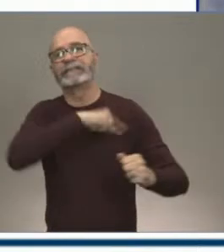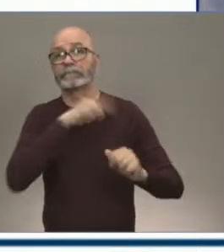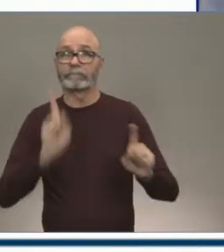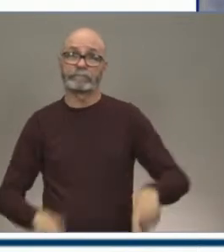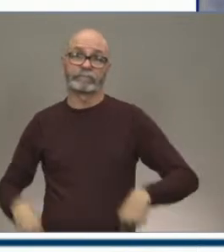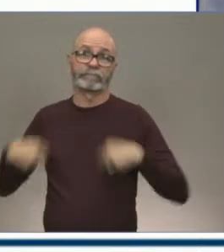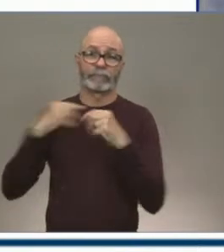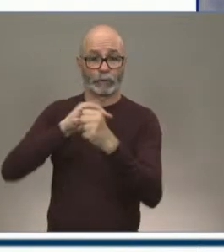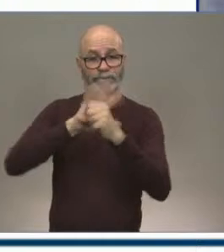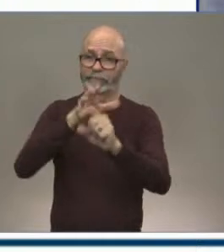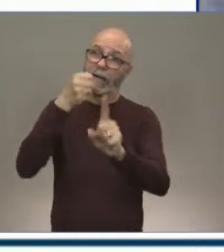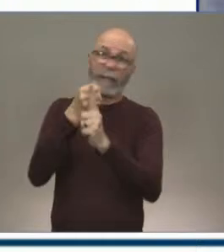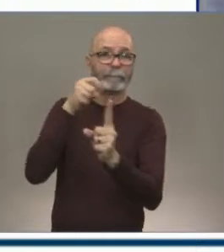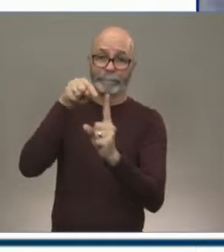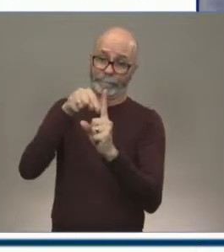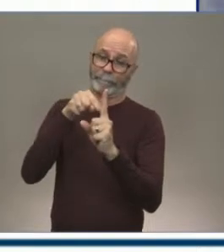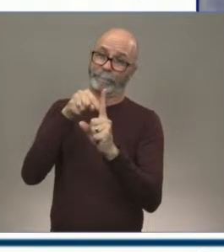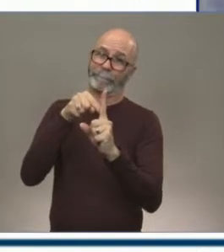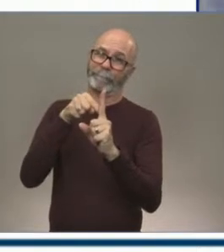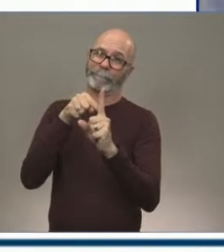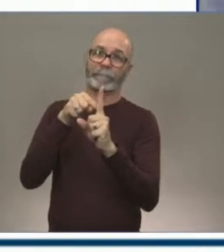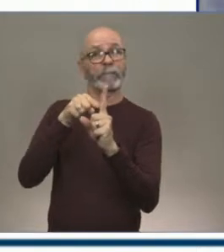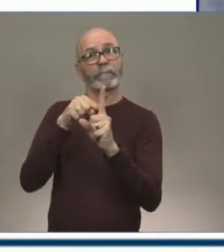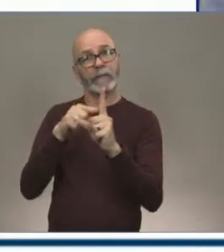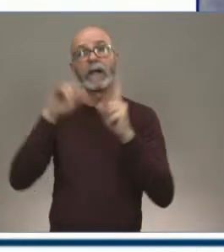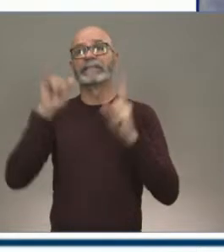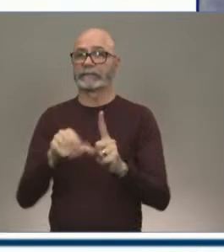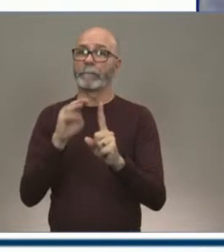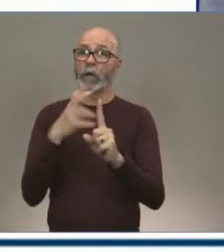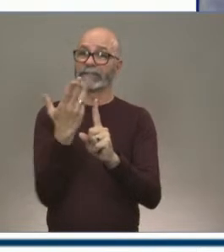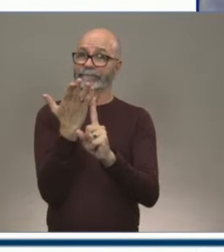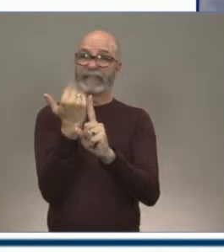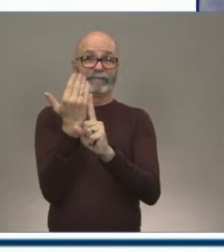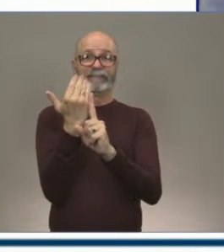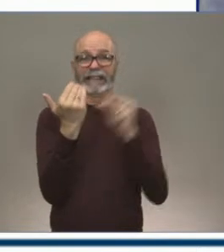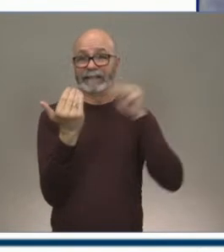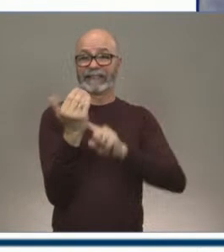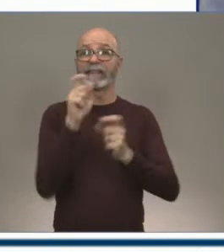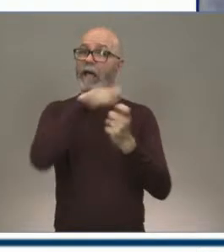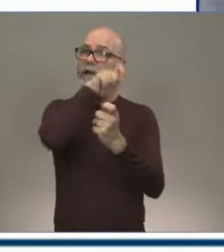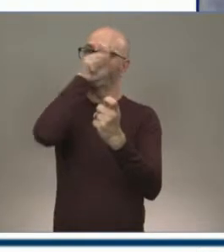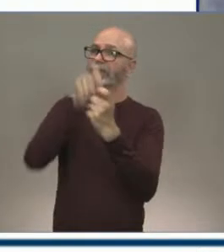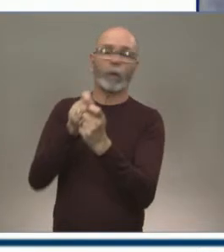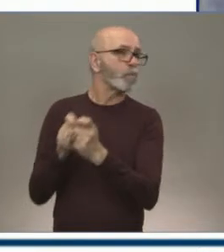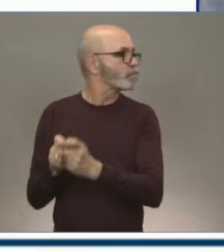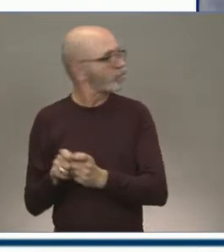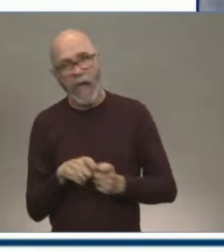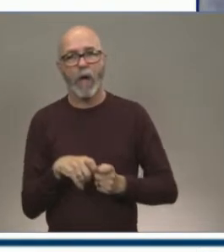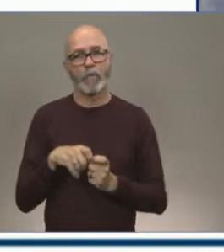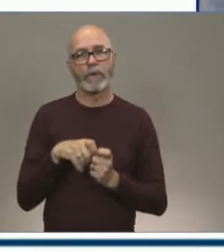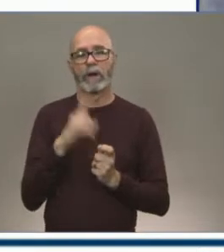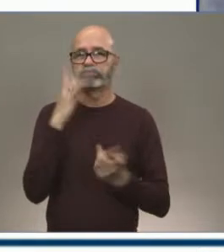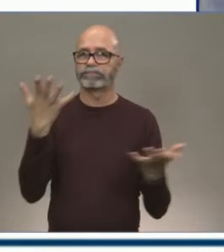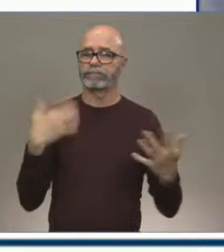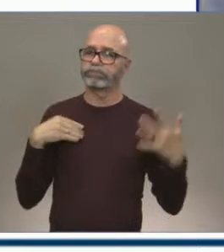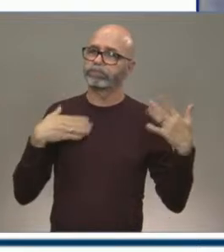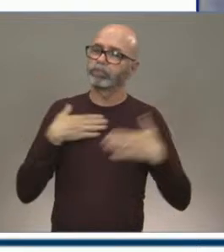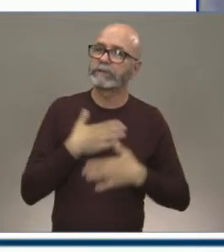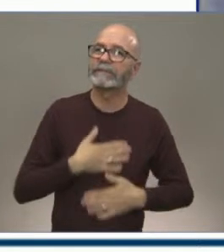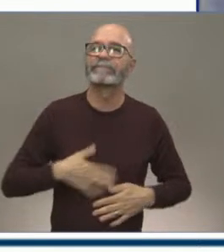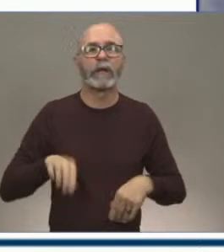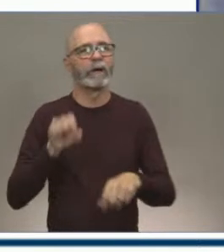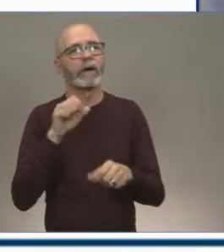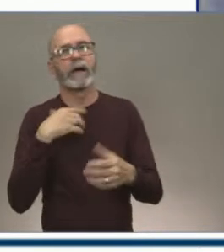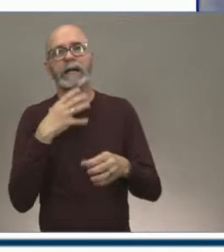COVID, March 15th, as a matter of fact. And I appreciate and thank you for the kind words you said about me,